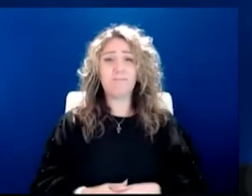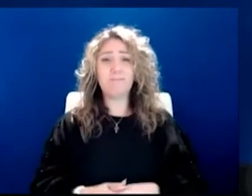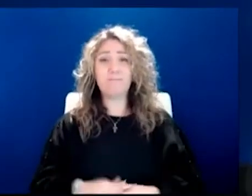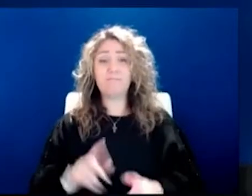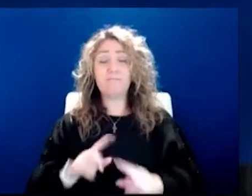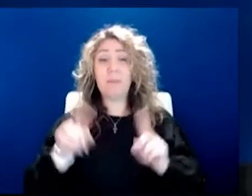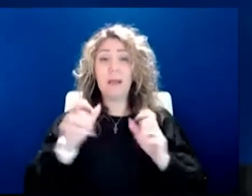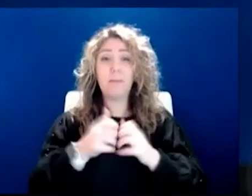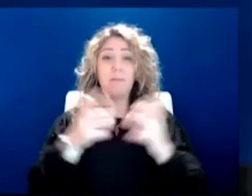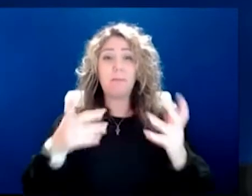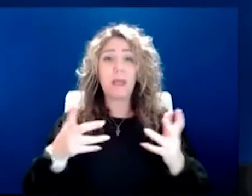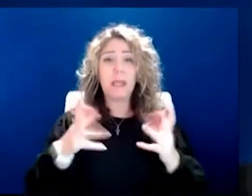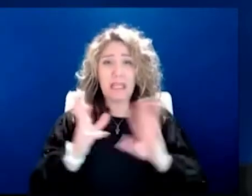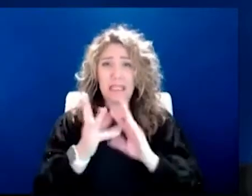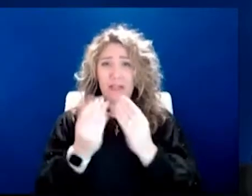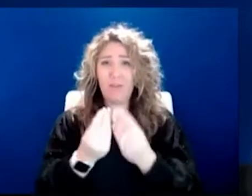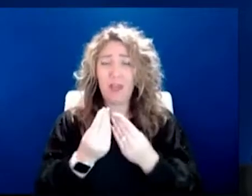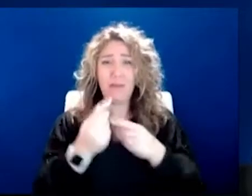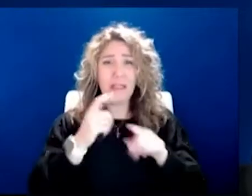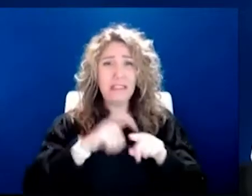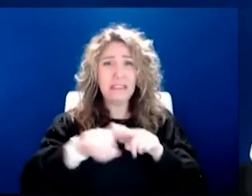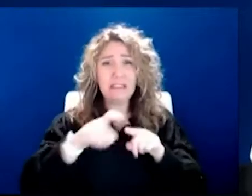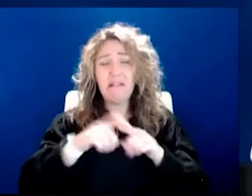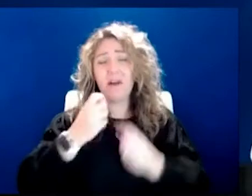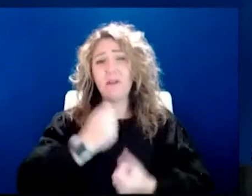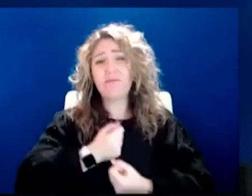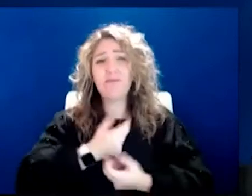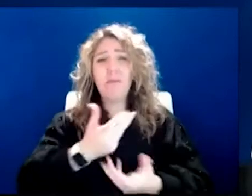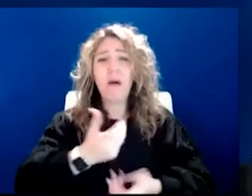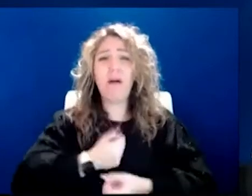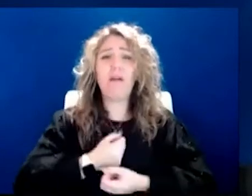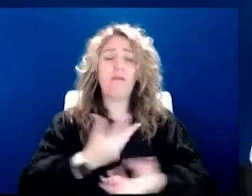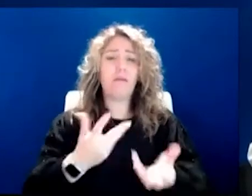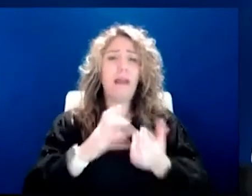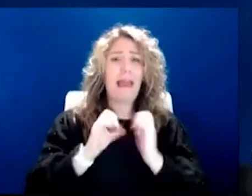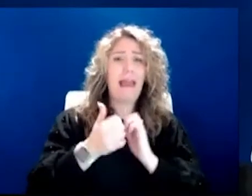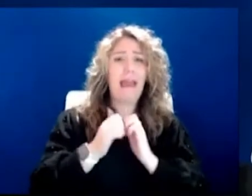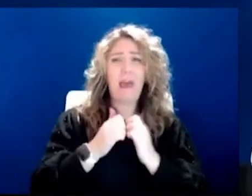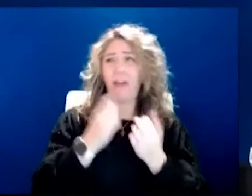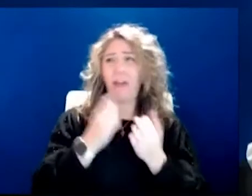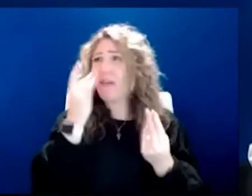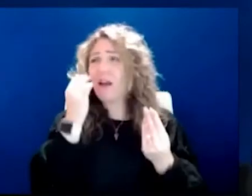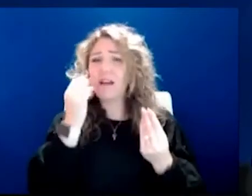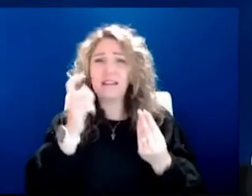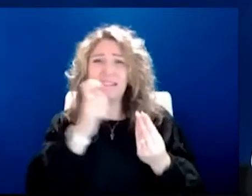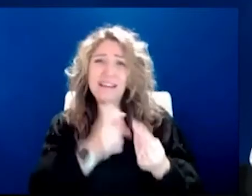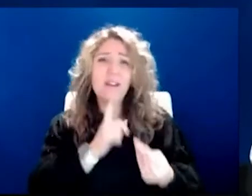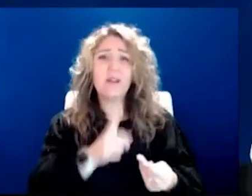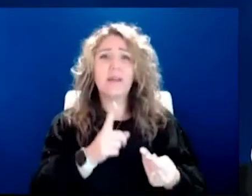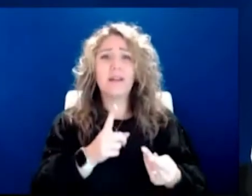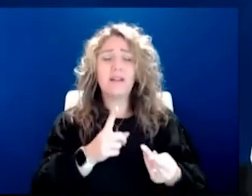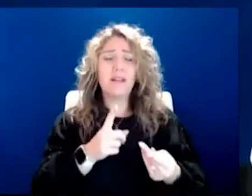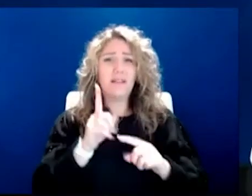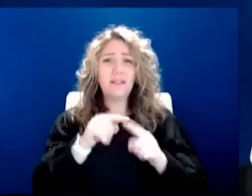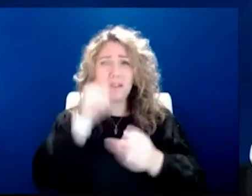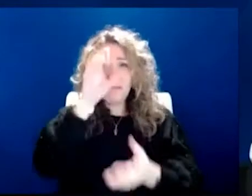calling us and they're just kind of venting to us about how they thought this wasn't real, so nobody got